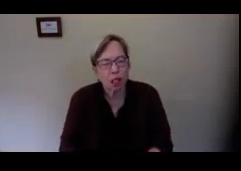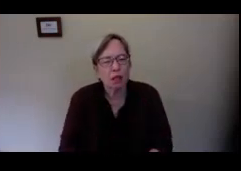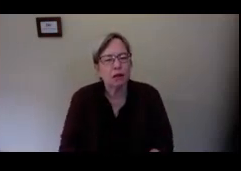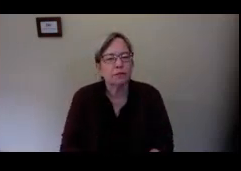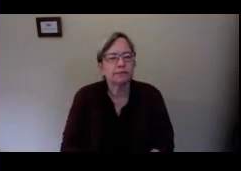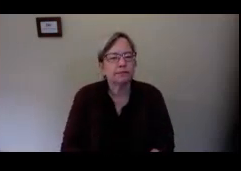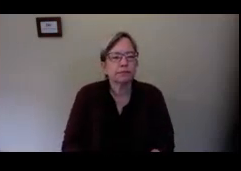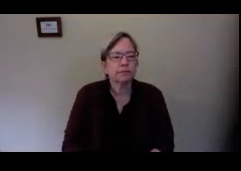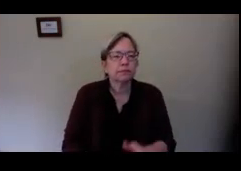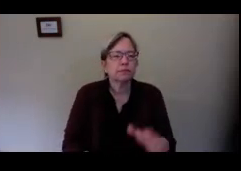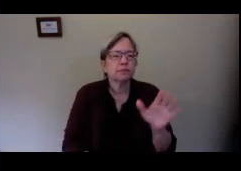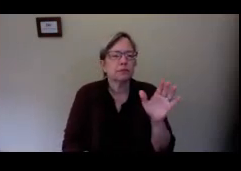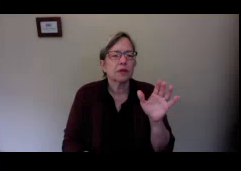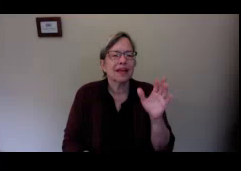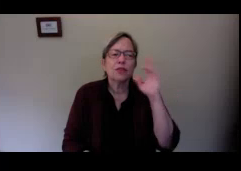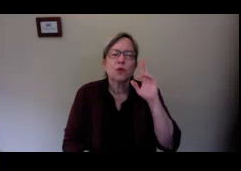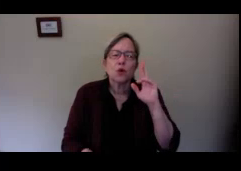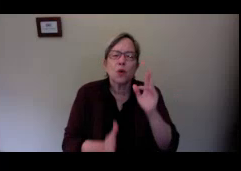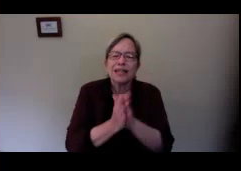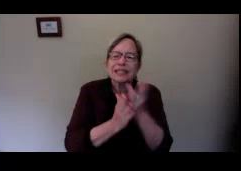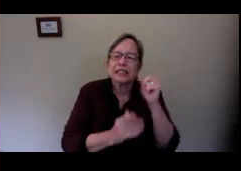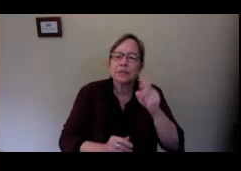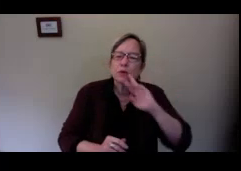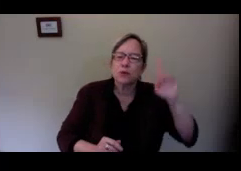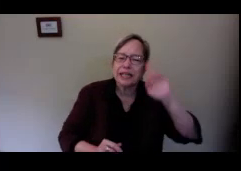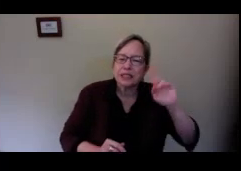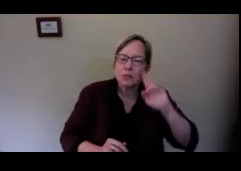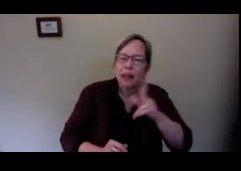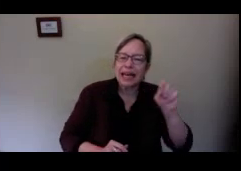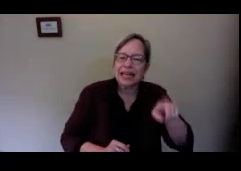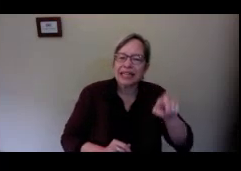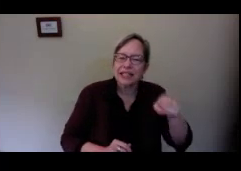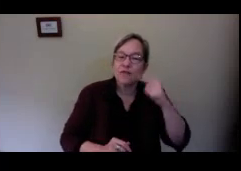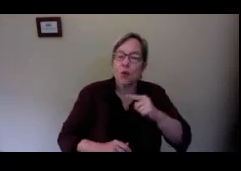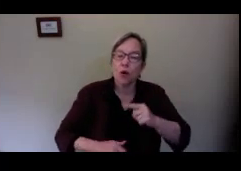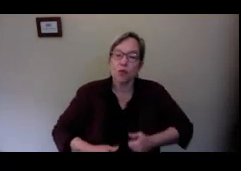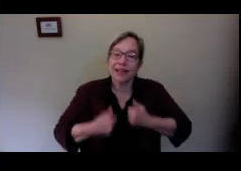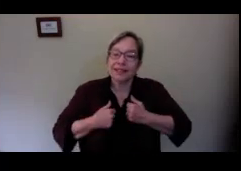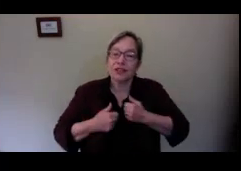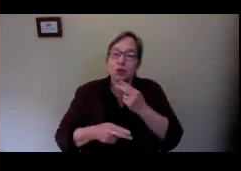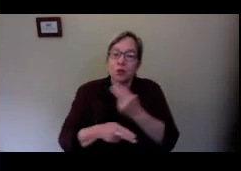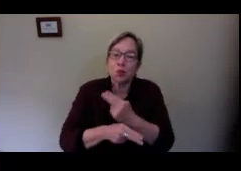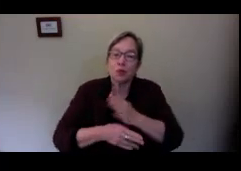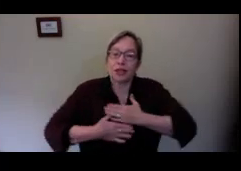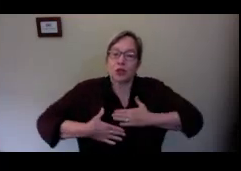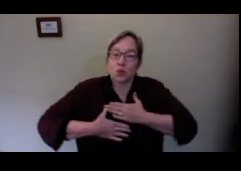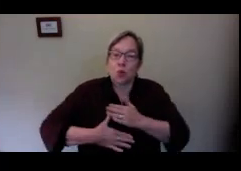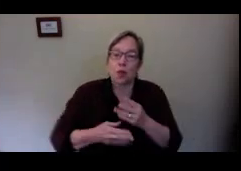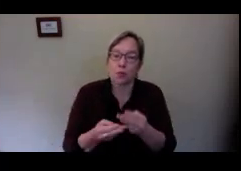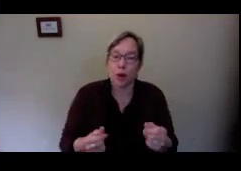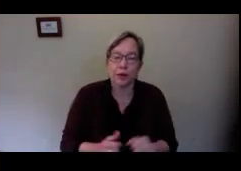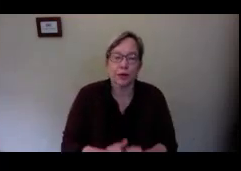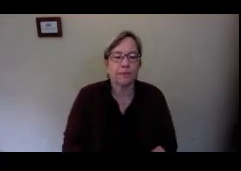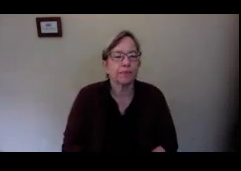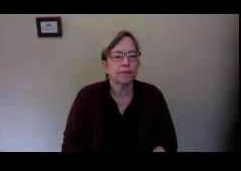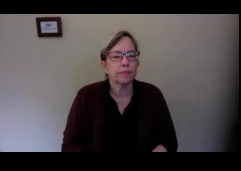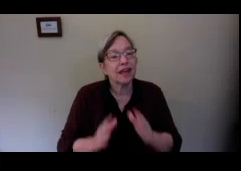request needs to be reasonable and necessary for the resident to use and enjoy the property. And the housing provider has